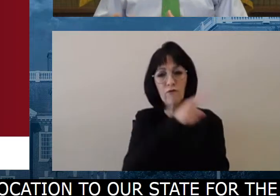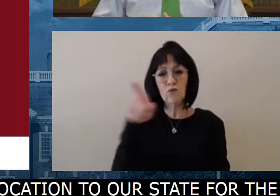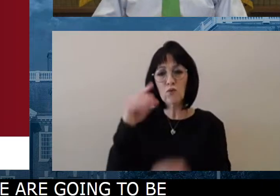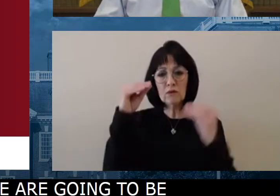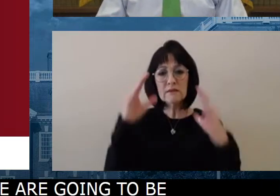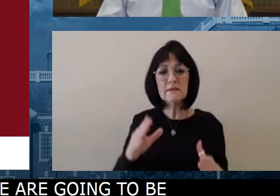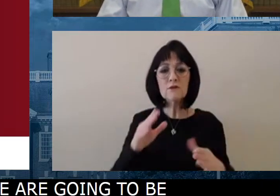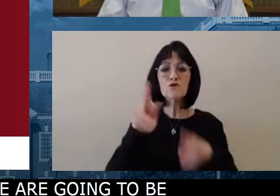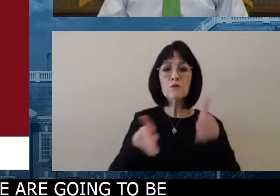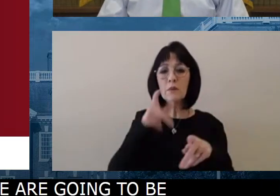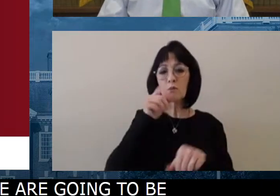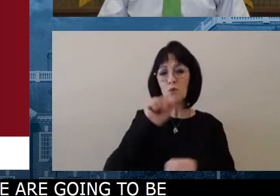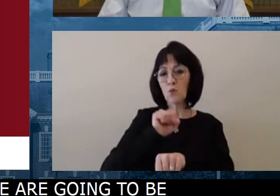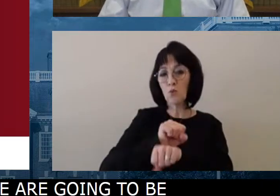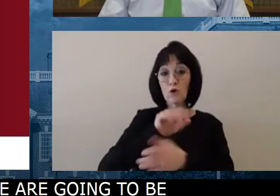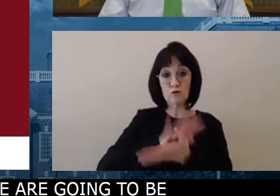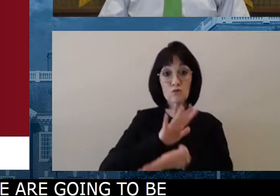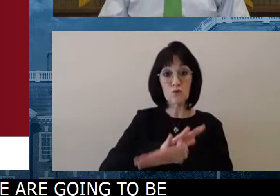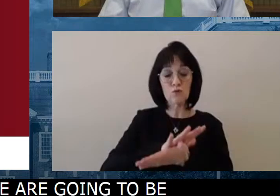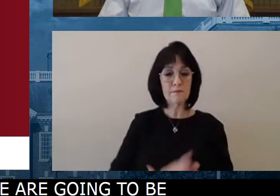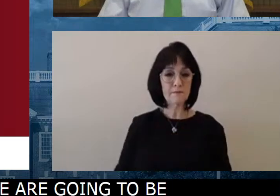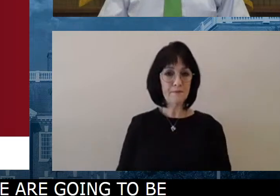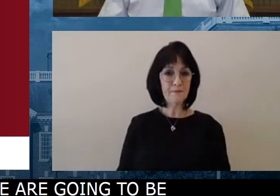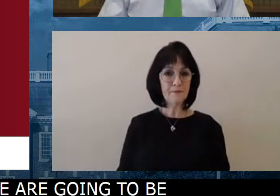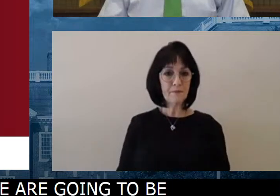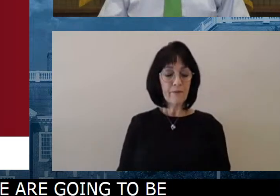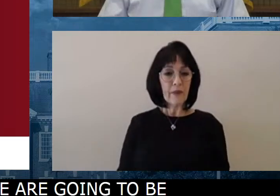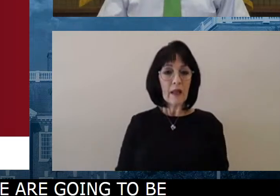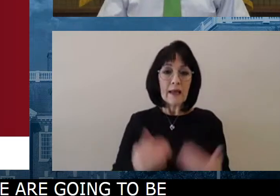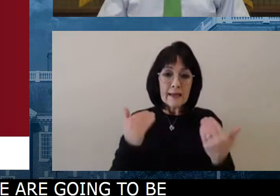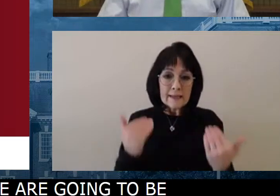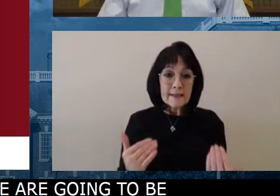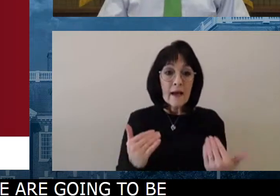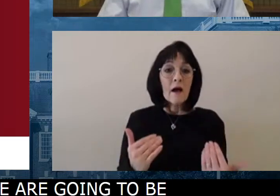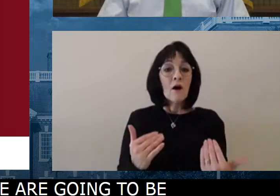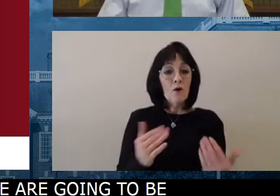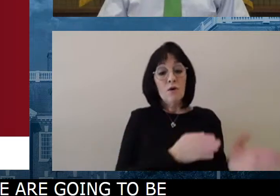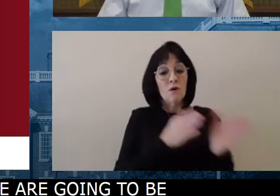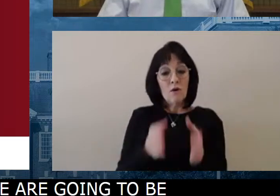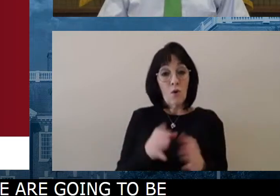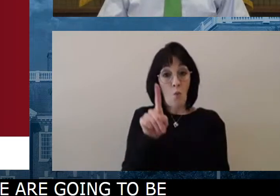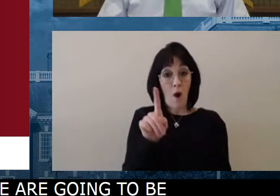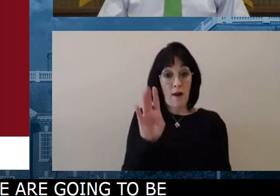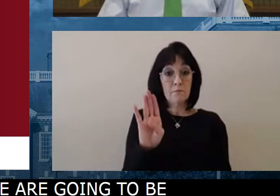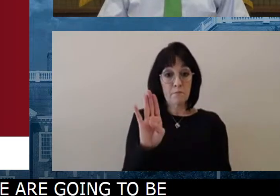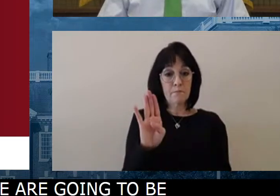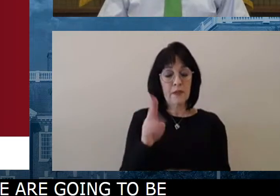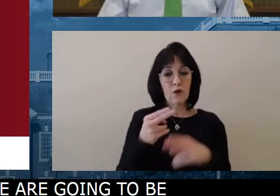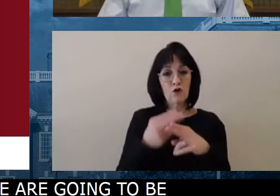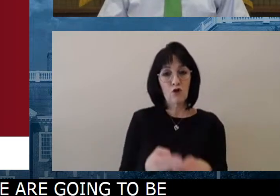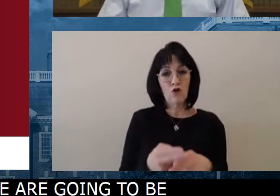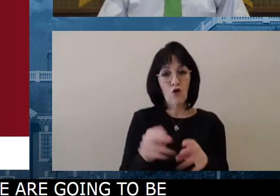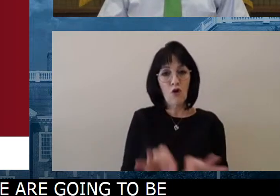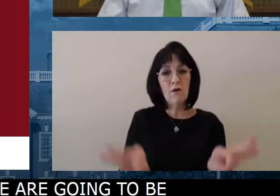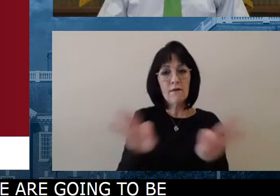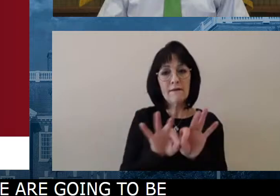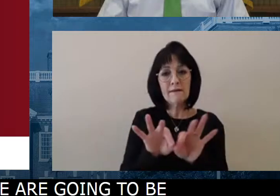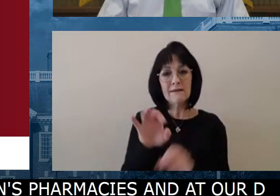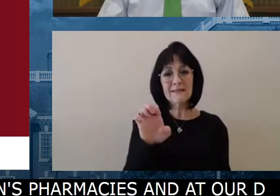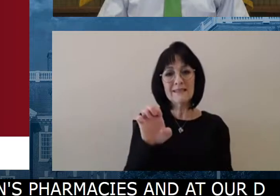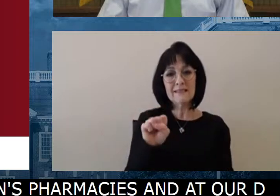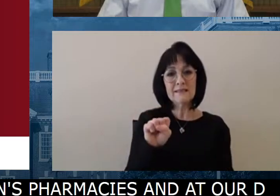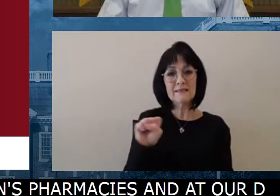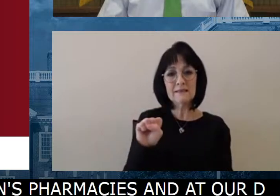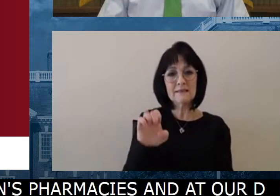move into vaccinating essential workers in the 1B. We've announced and moved out